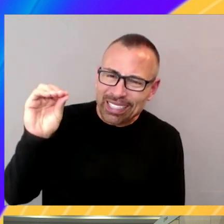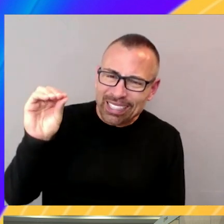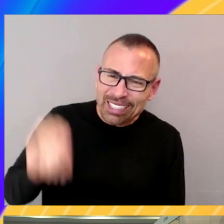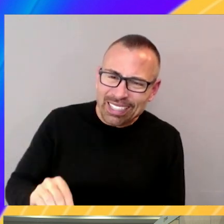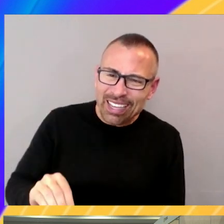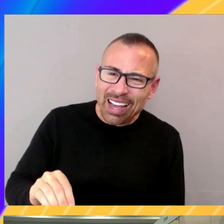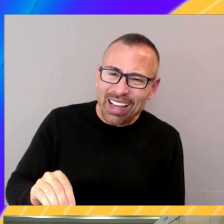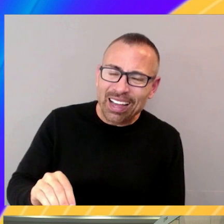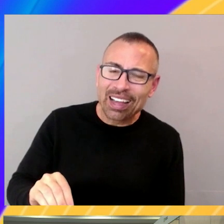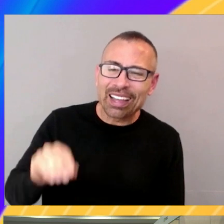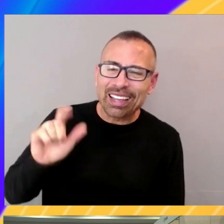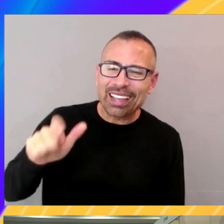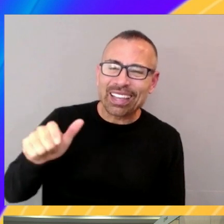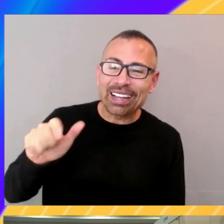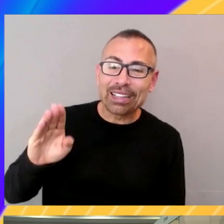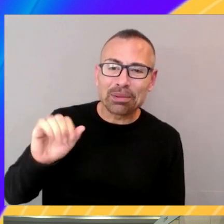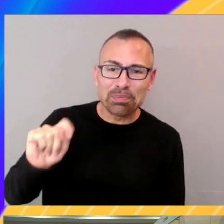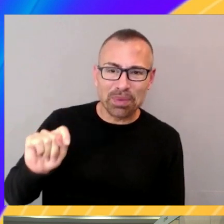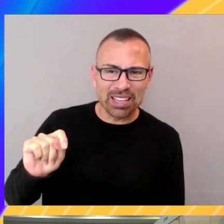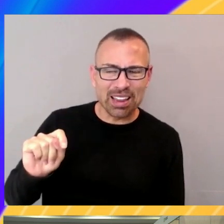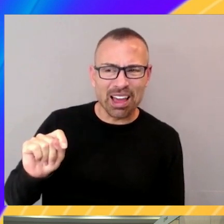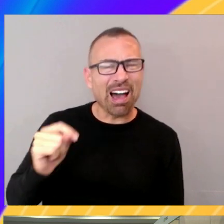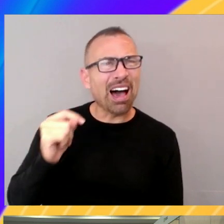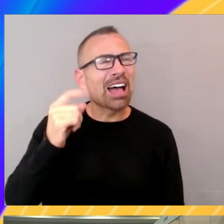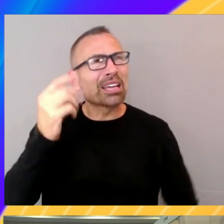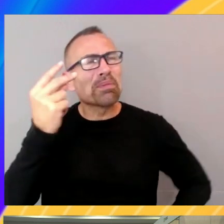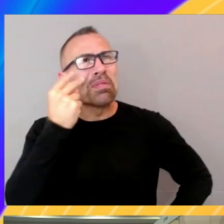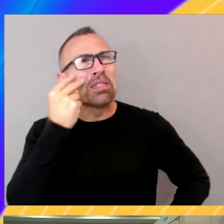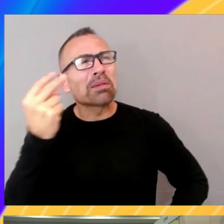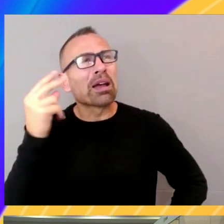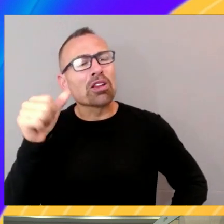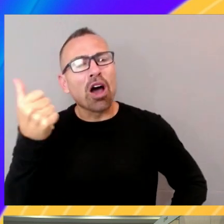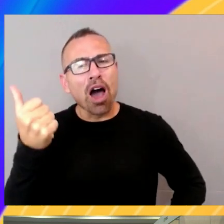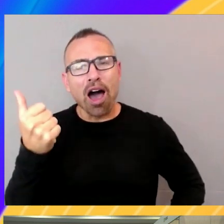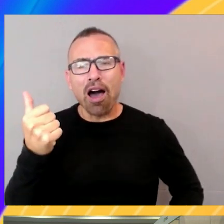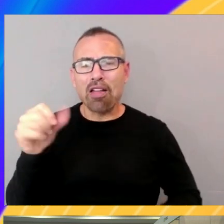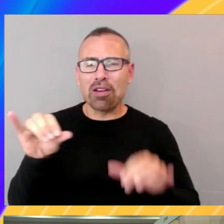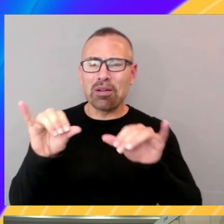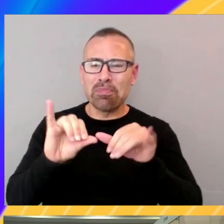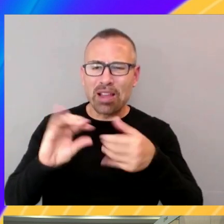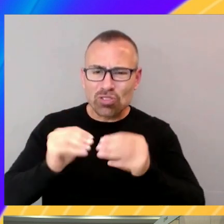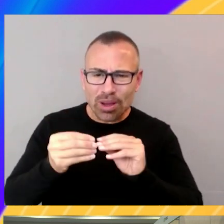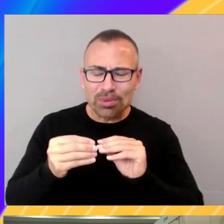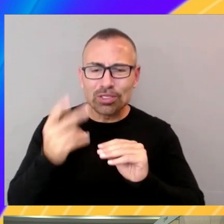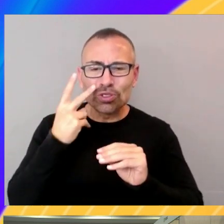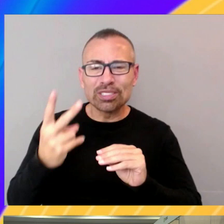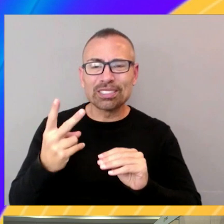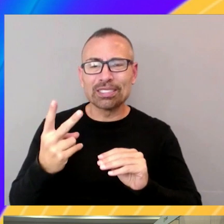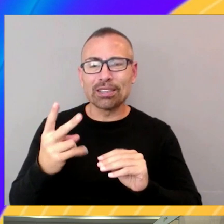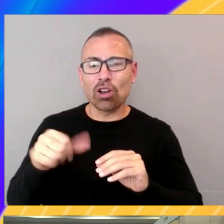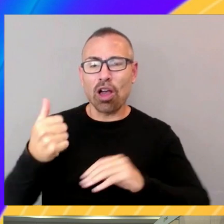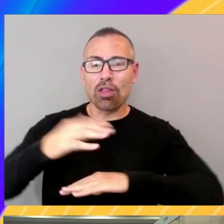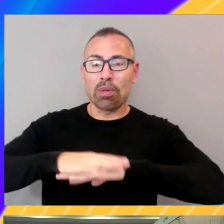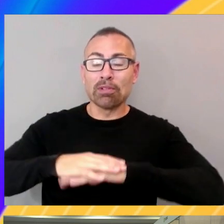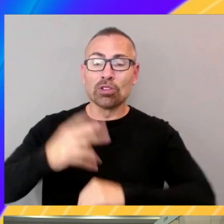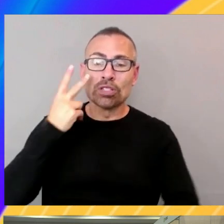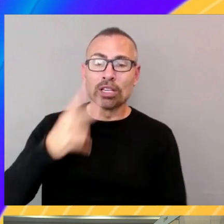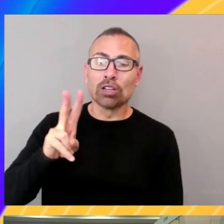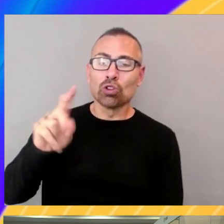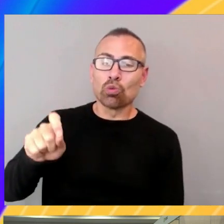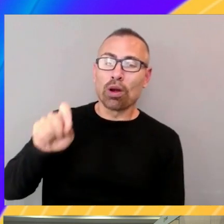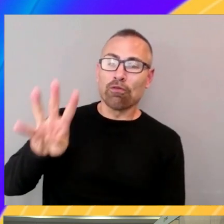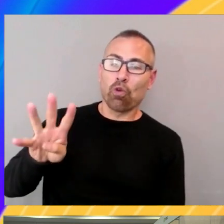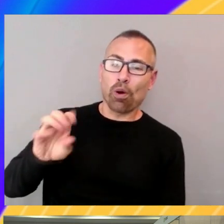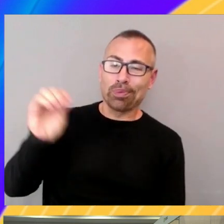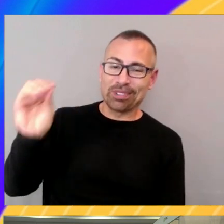I keep thinking back to like some other metrics I've seen on other platforms where it's like maybe you get a 2.4% click rate, but you're saying over 200%